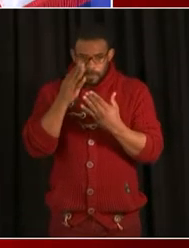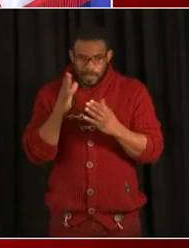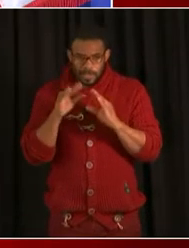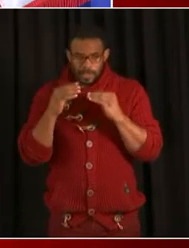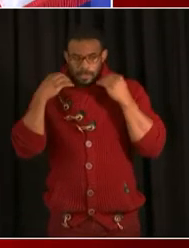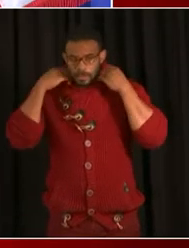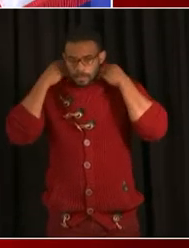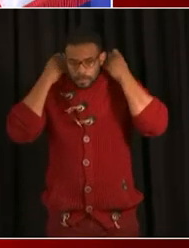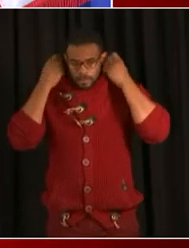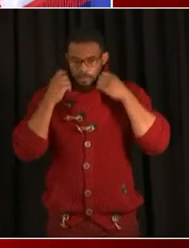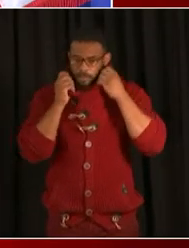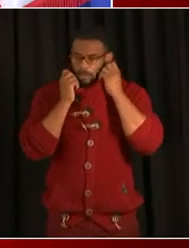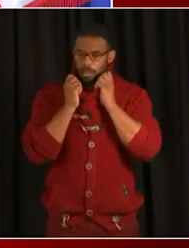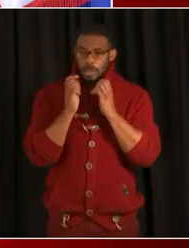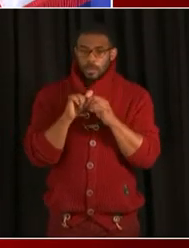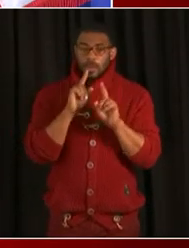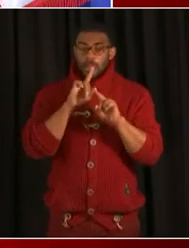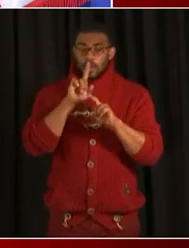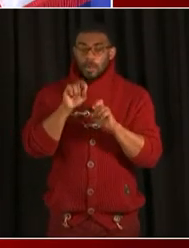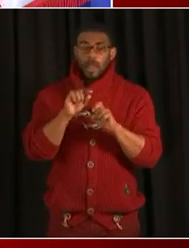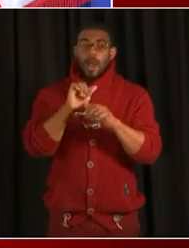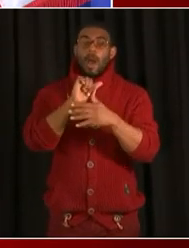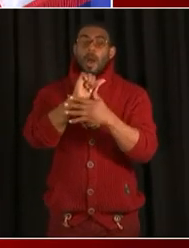information sessions, but to answer your question,